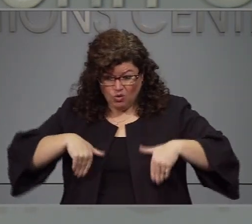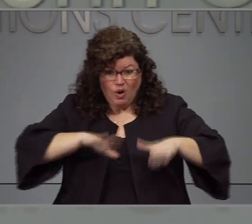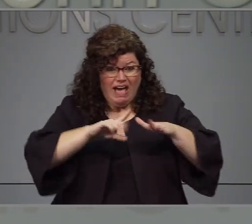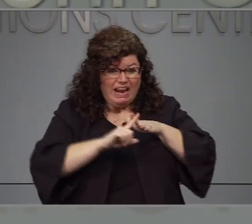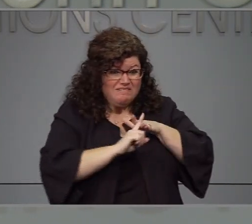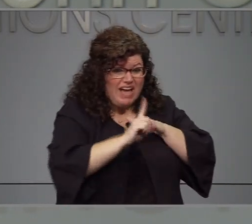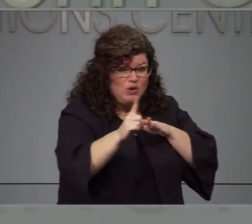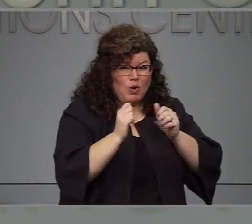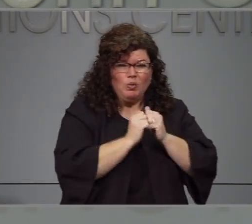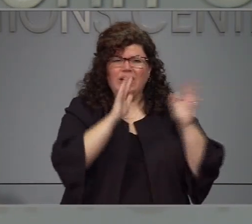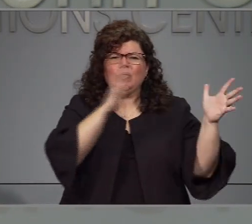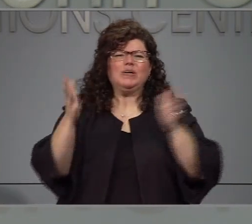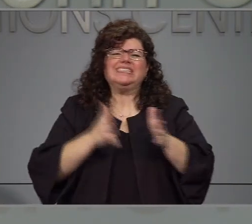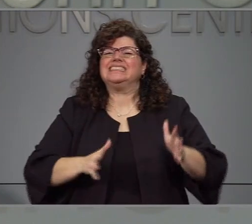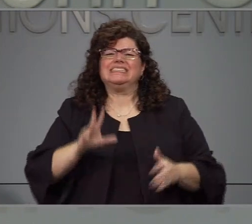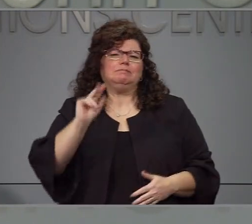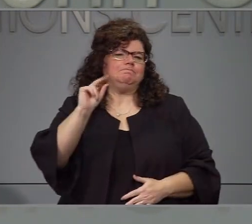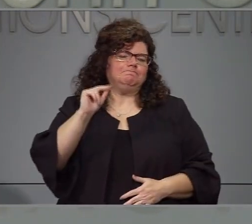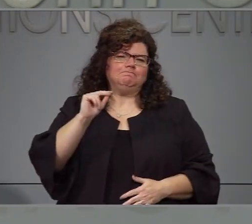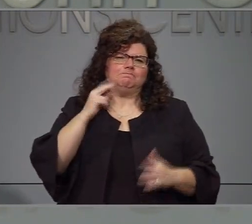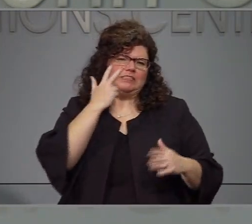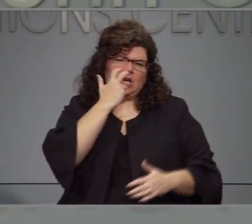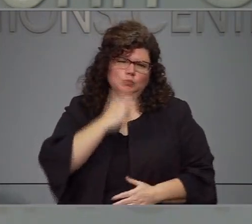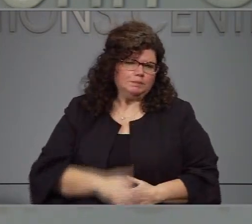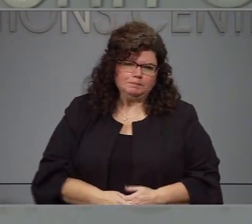more evacuations at this point. Thank you.